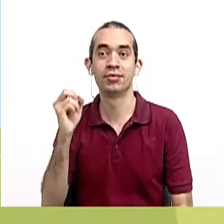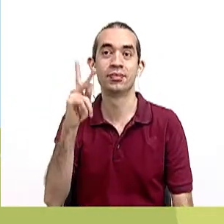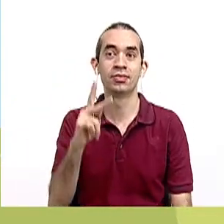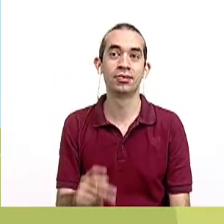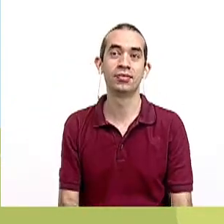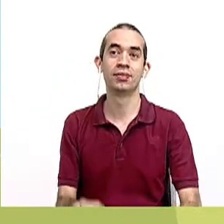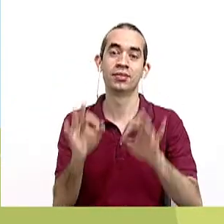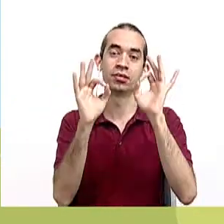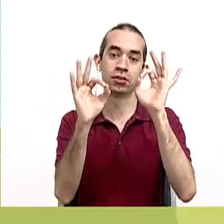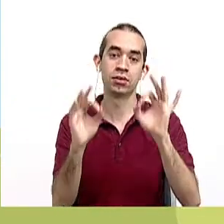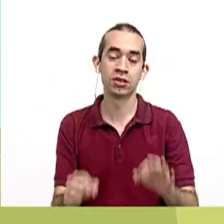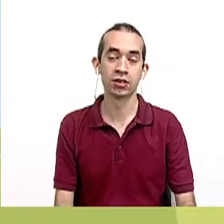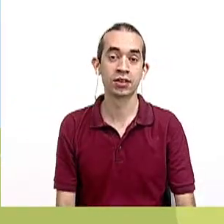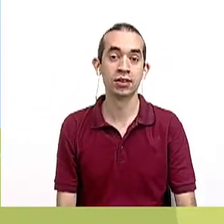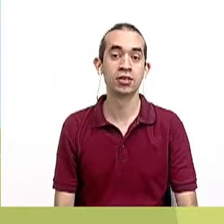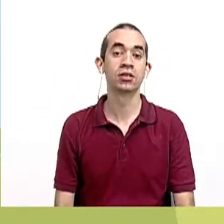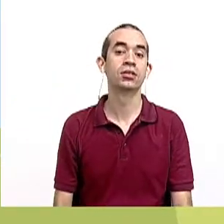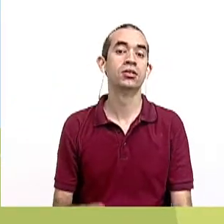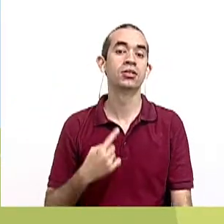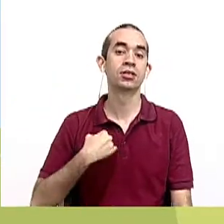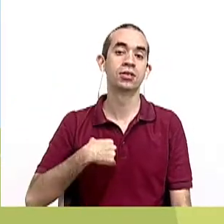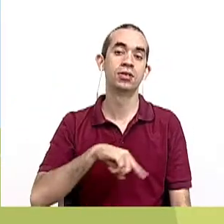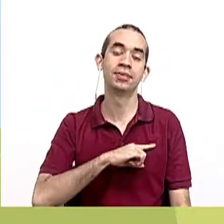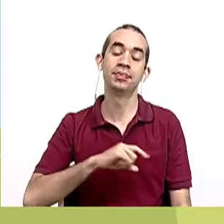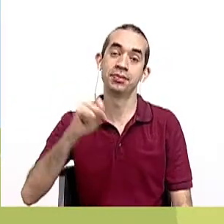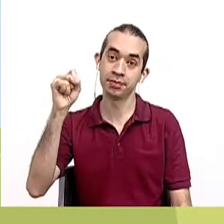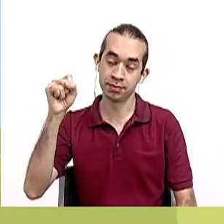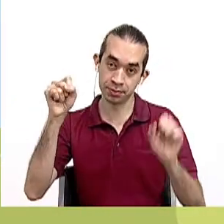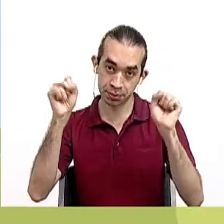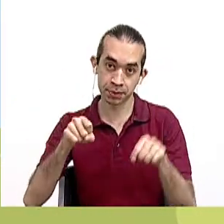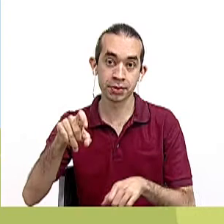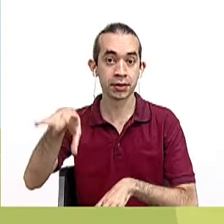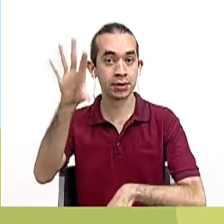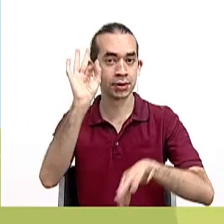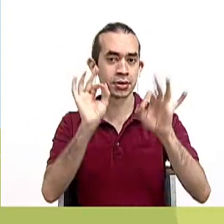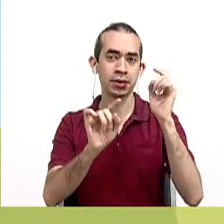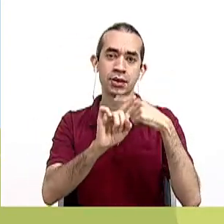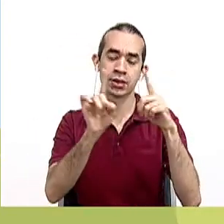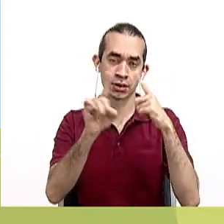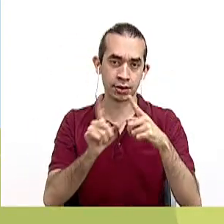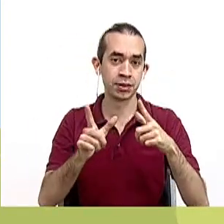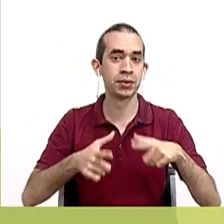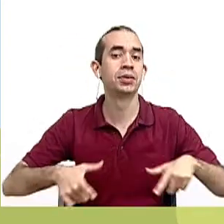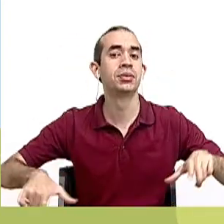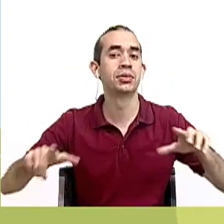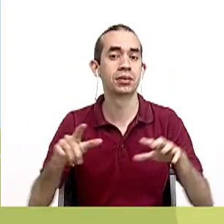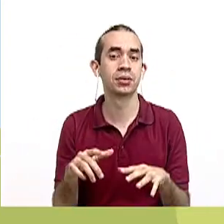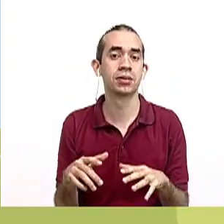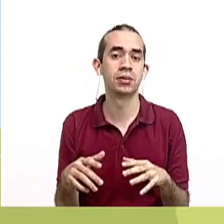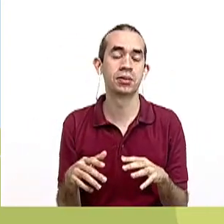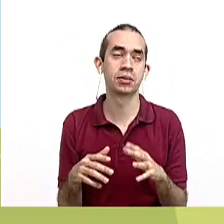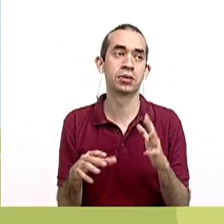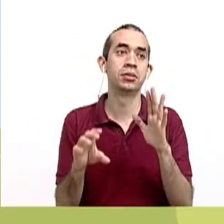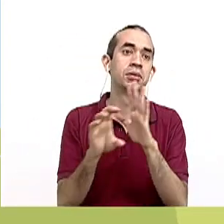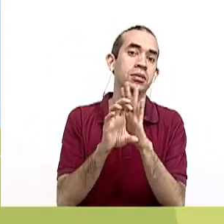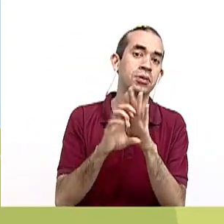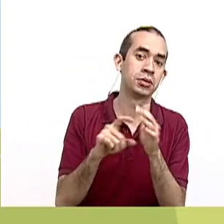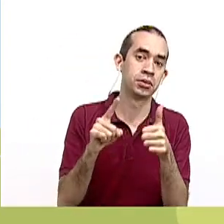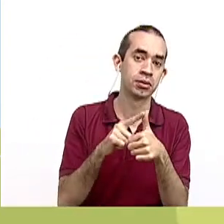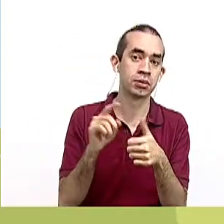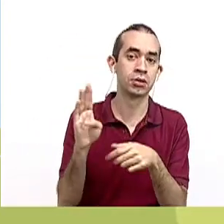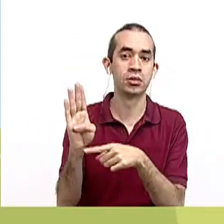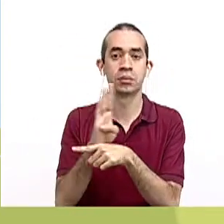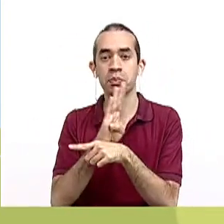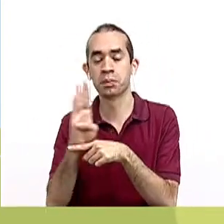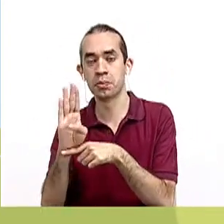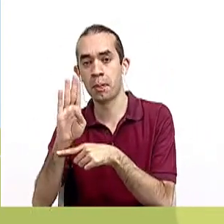Okay, very good. So we can find more places around, such as bank, a